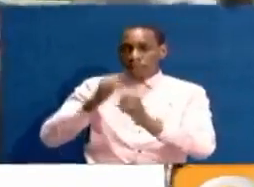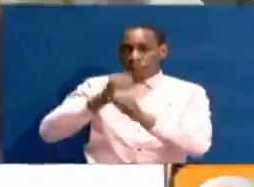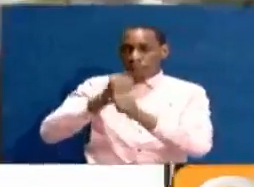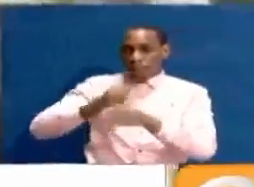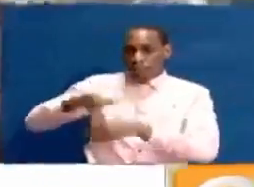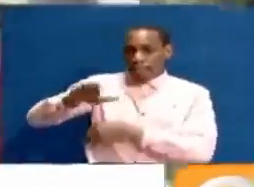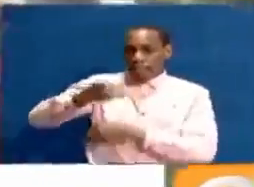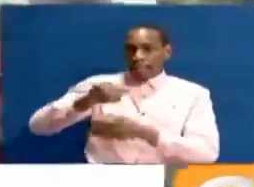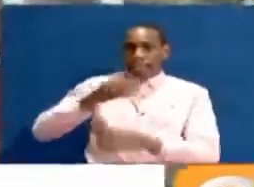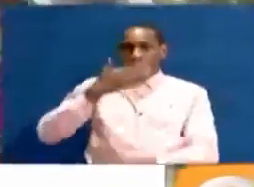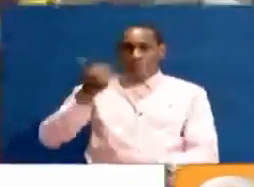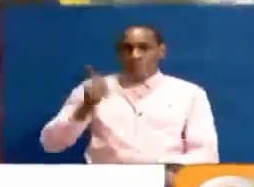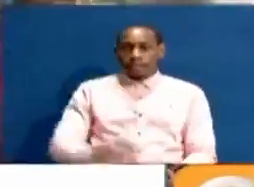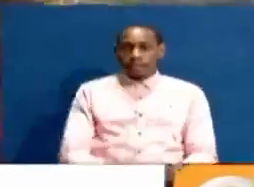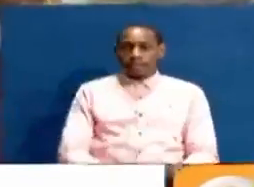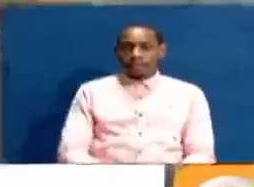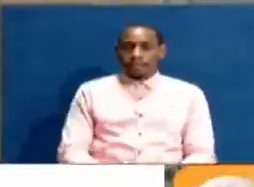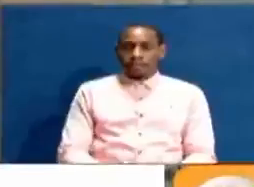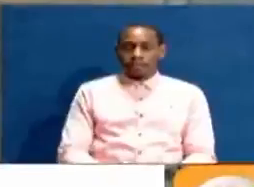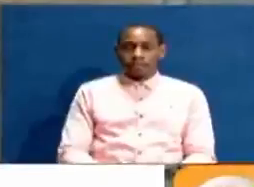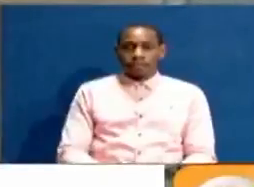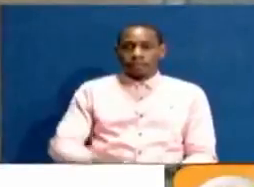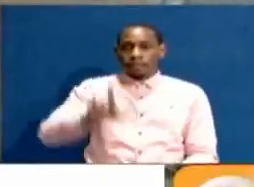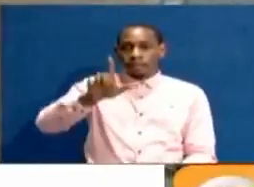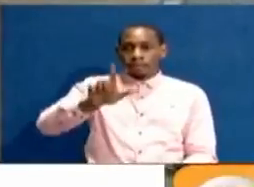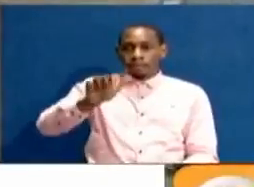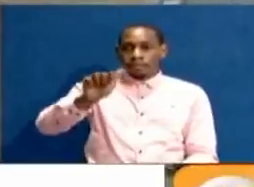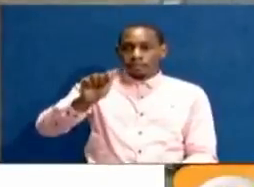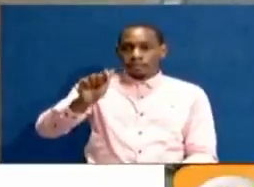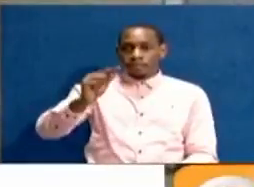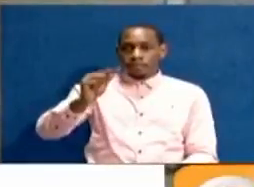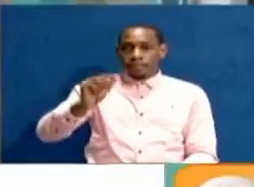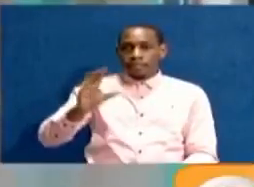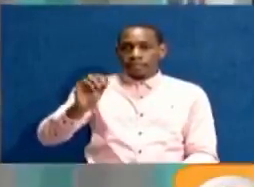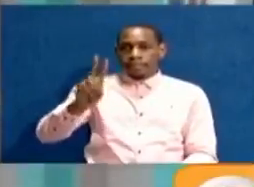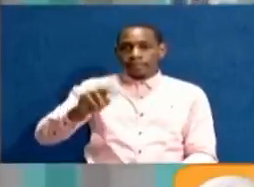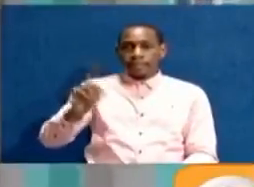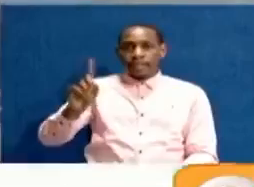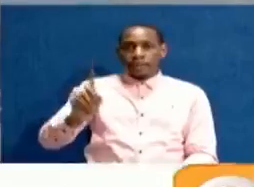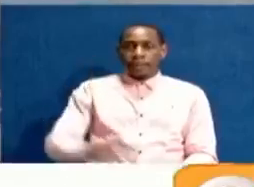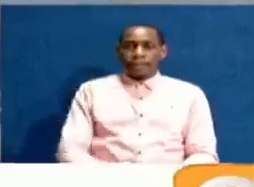environment better. Elphas Lagat, Citizen TV, Nairobi.